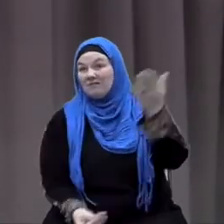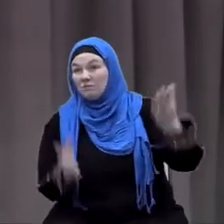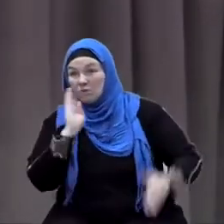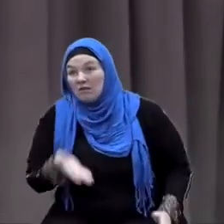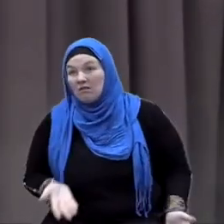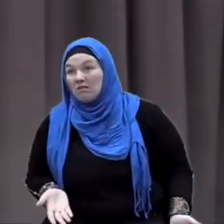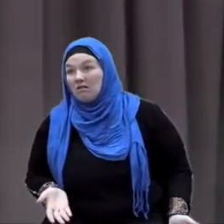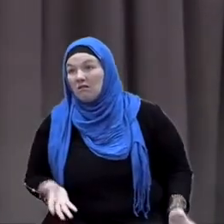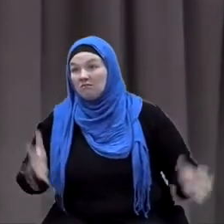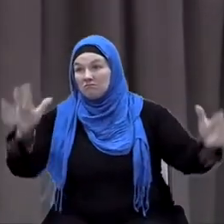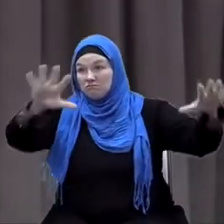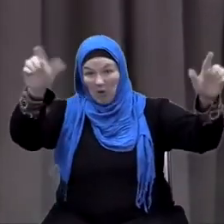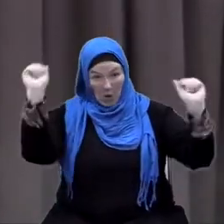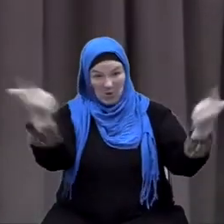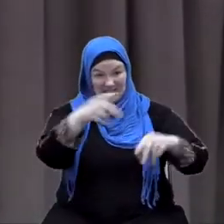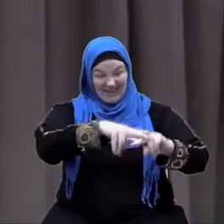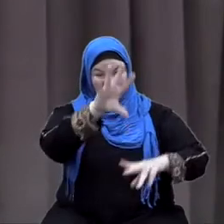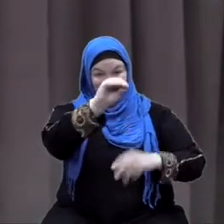us?